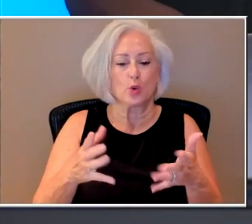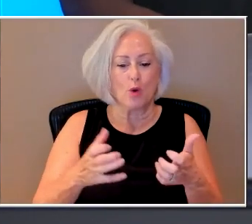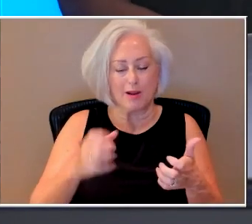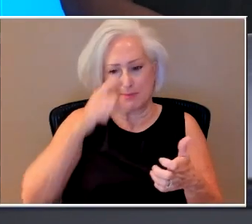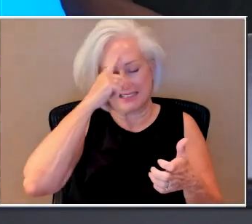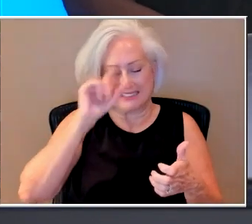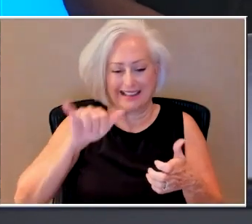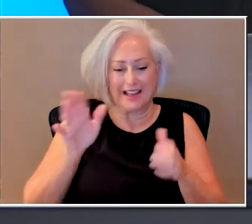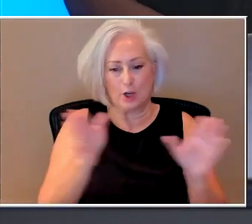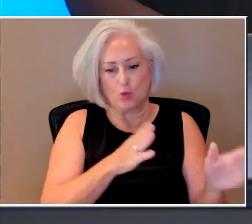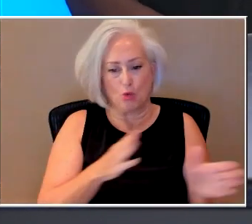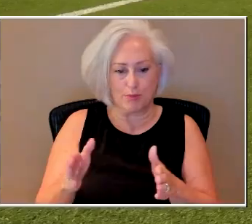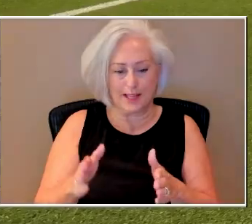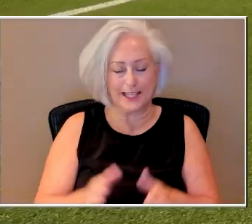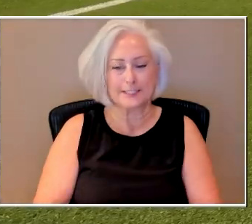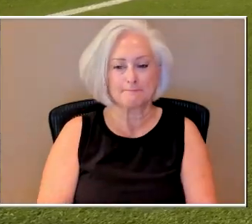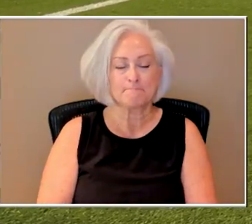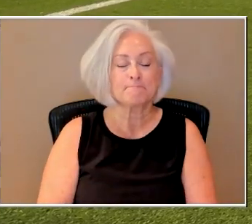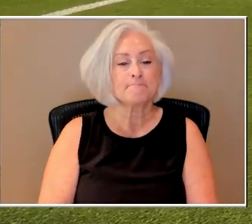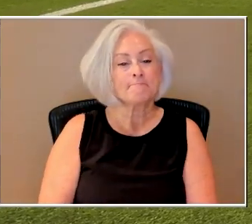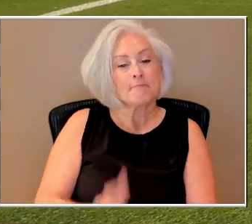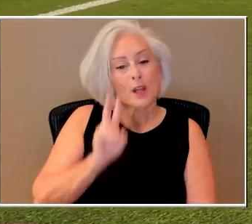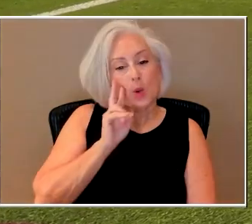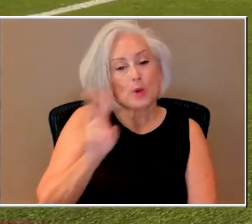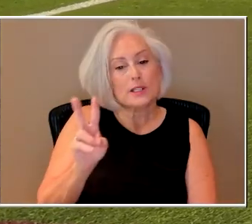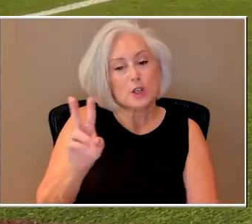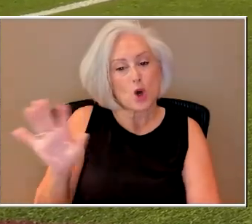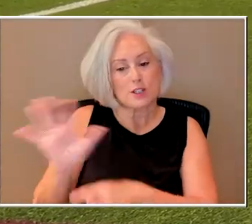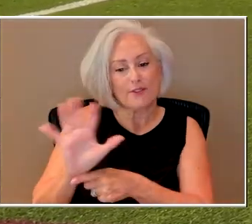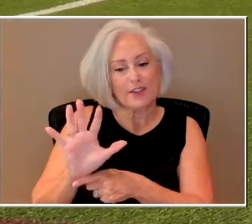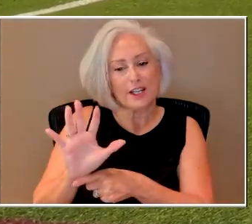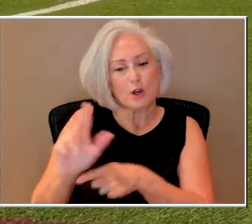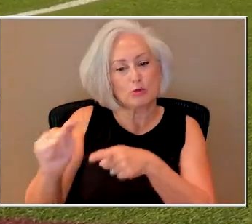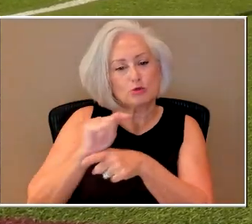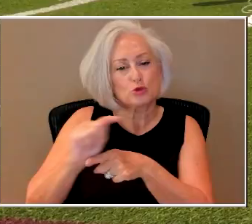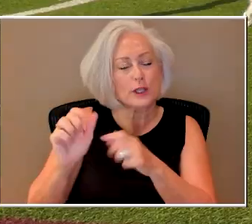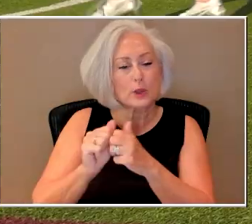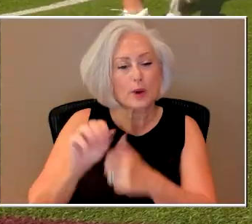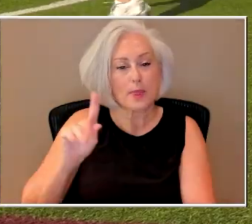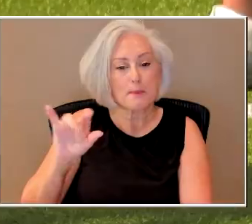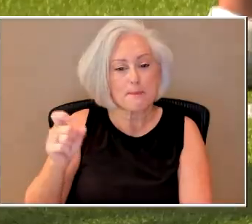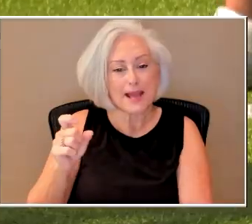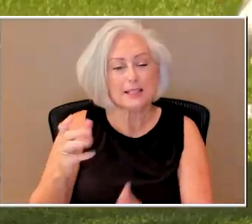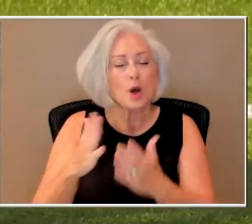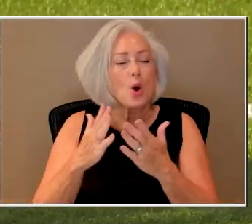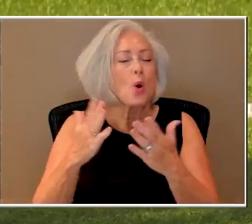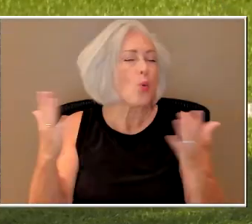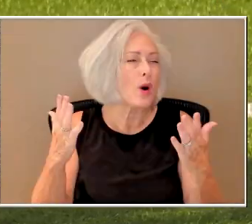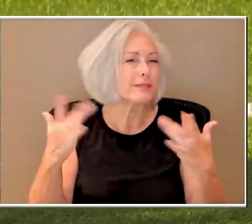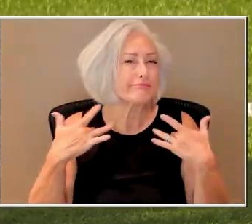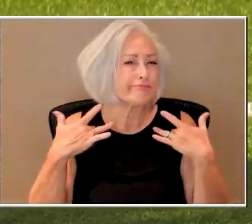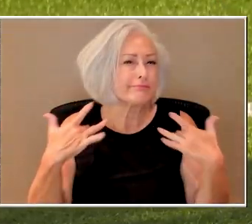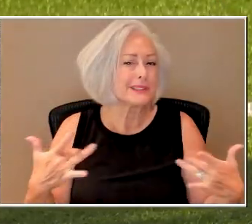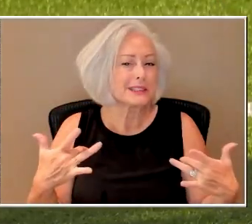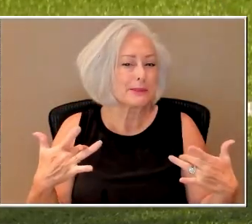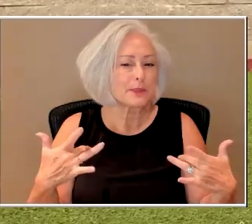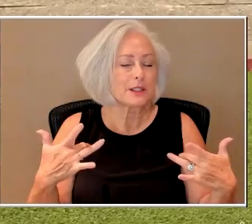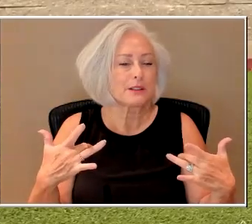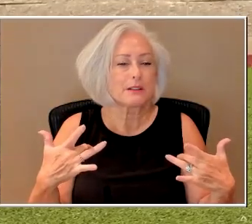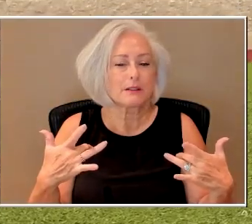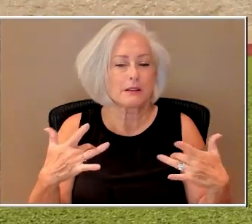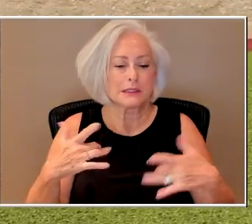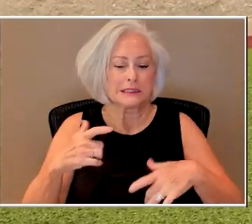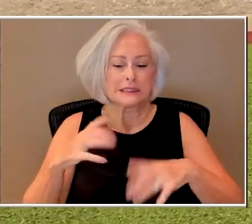you training with Max, but what does a typical conditioning and strength session look like for a lineman?